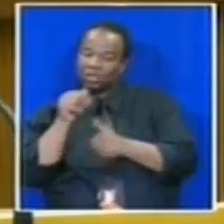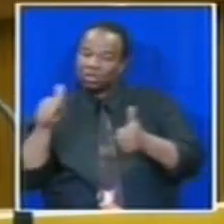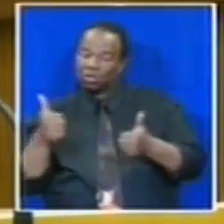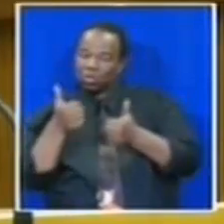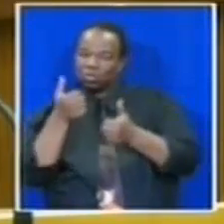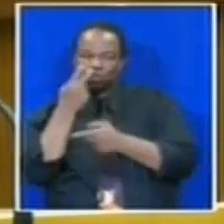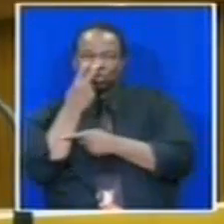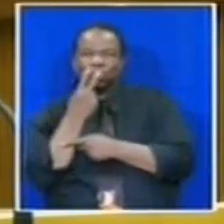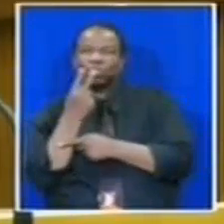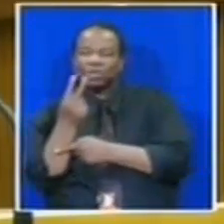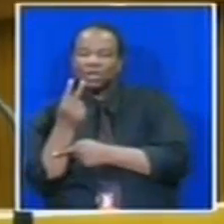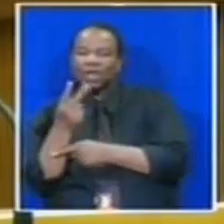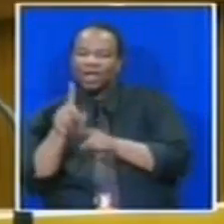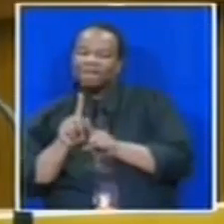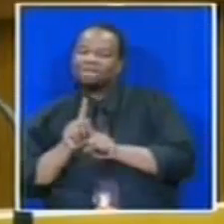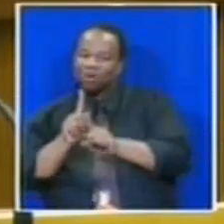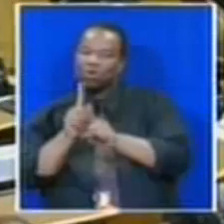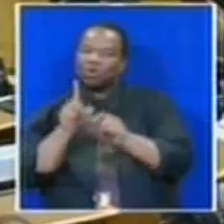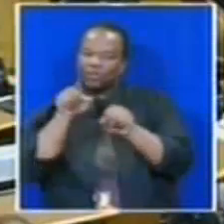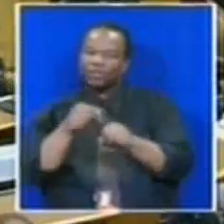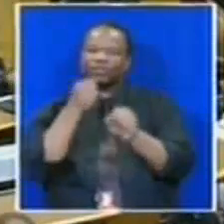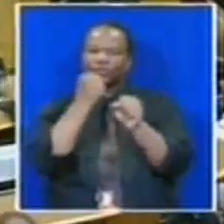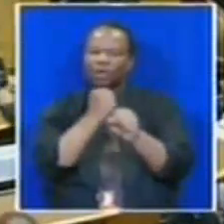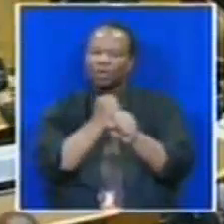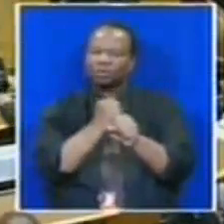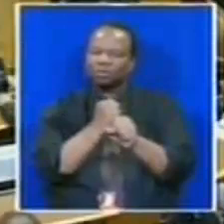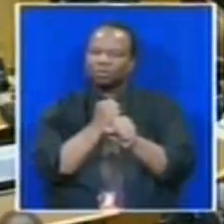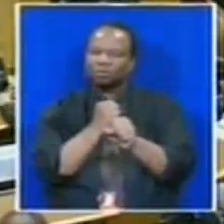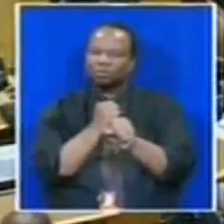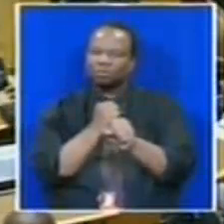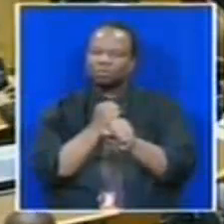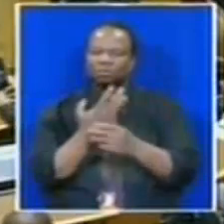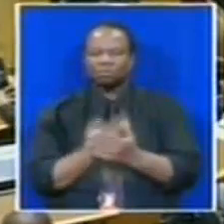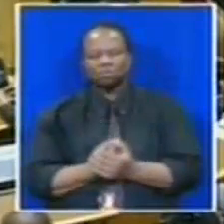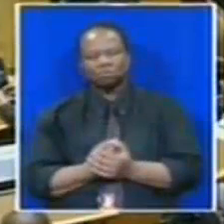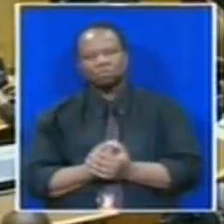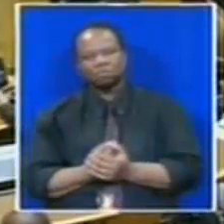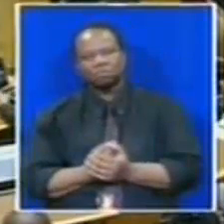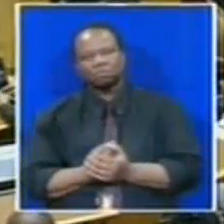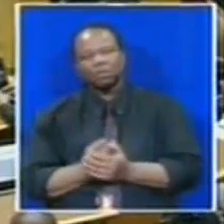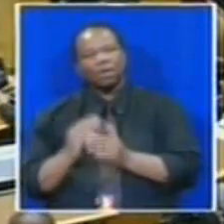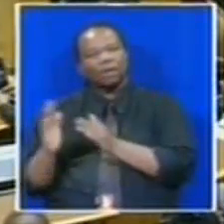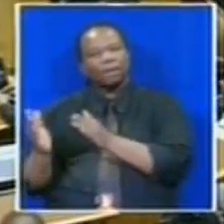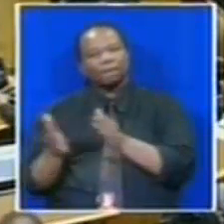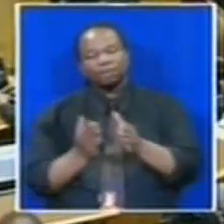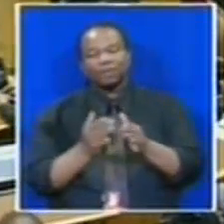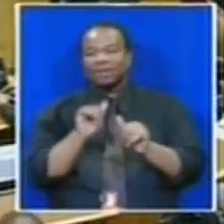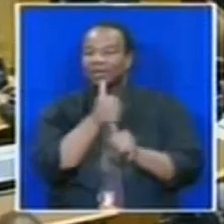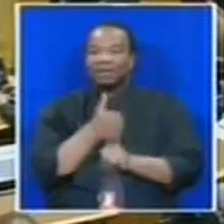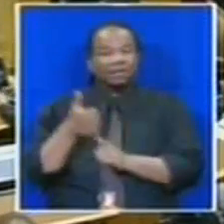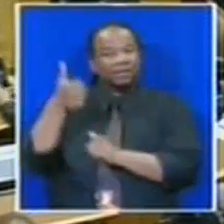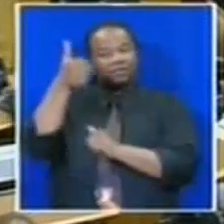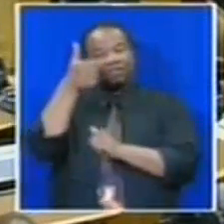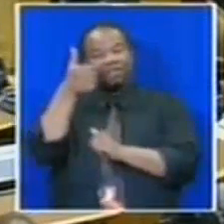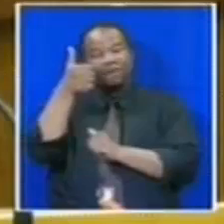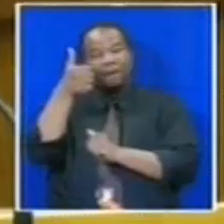standard to uphold. The Office of the Chief Procurement Officer, in just over